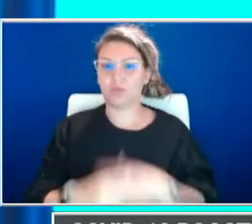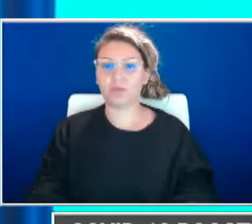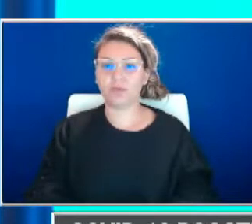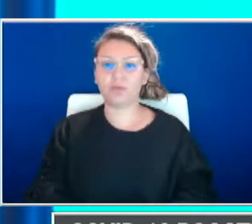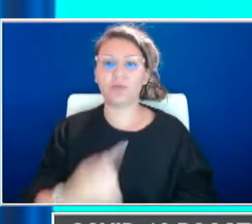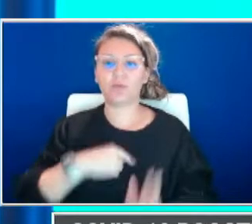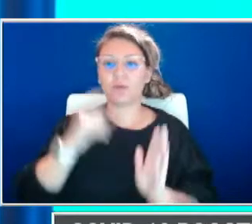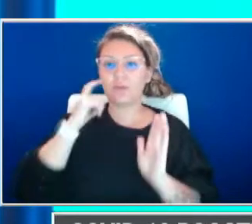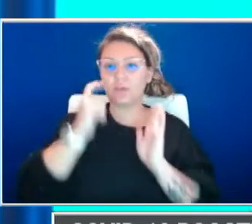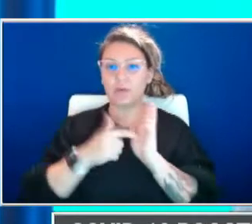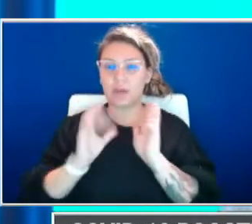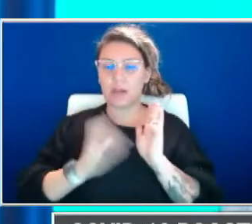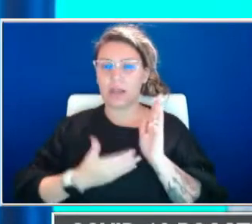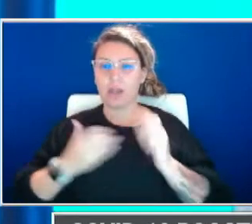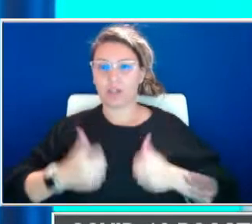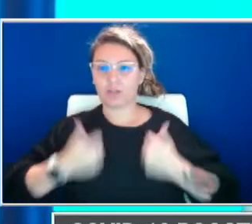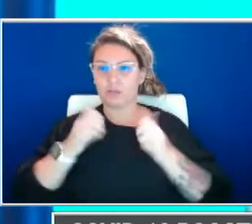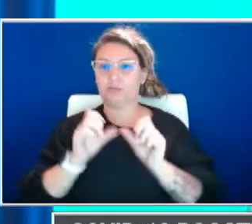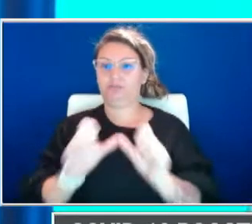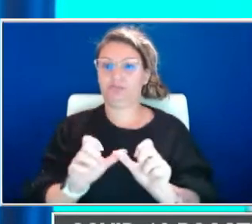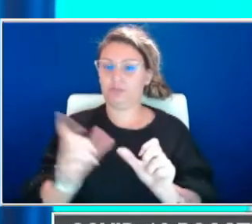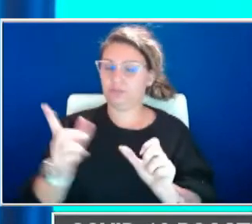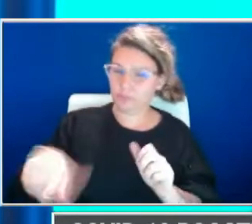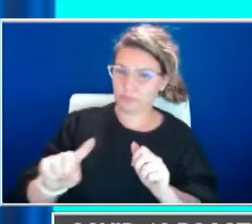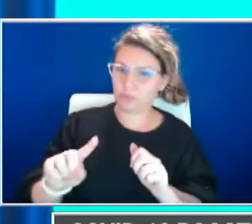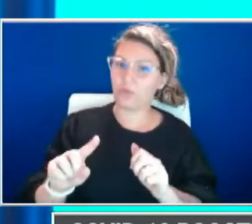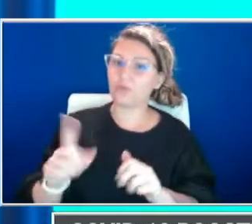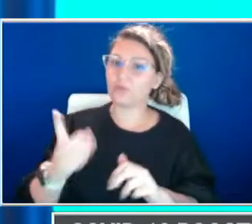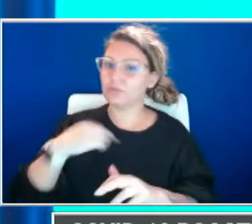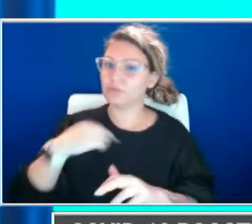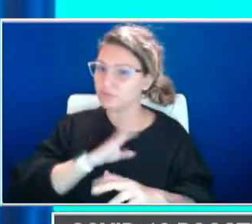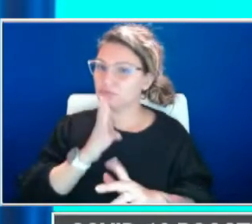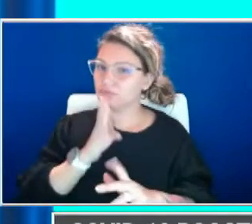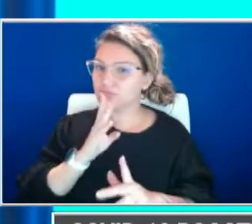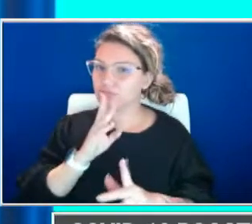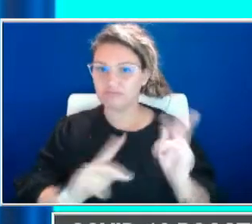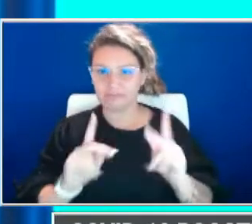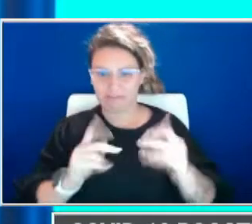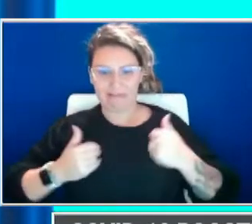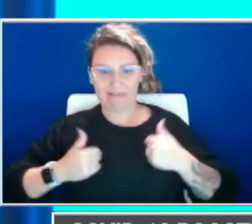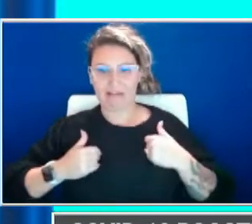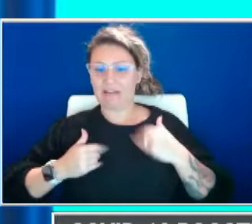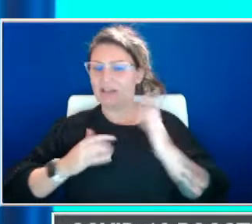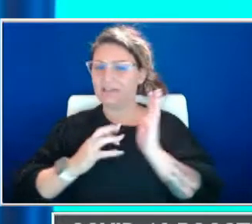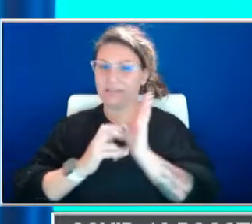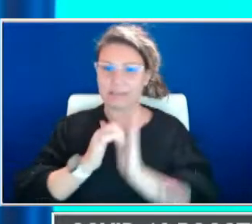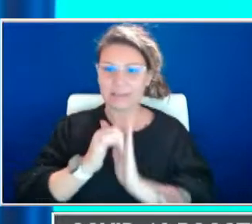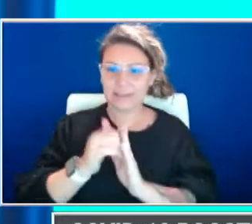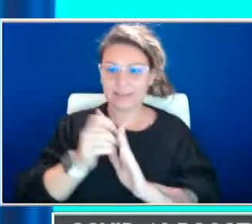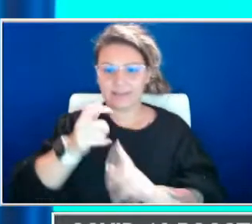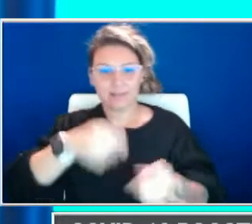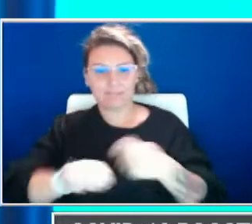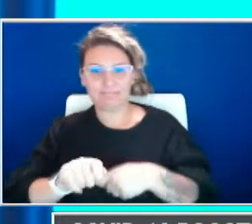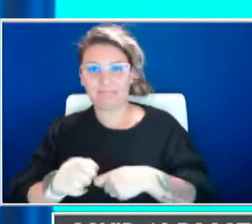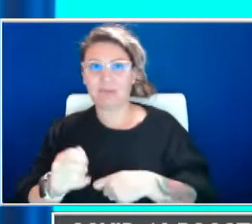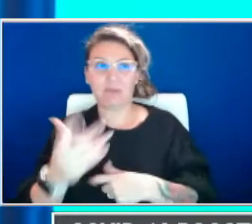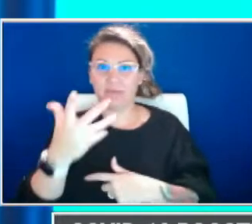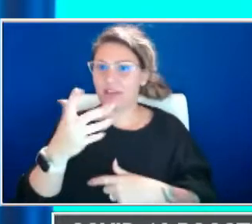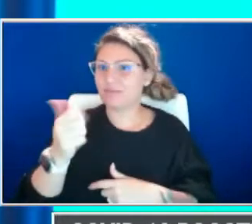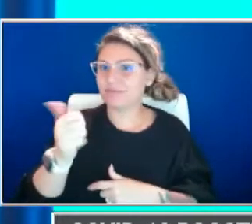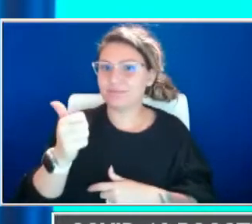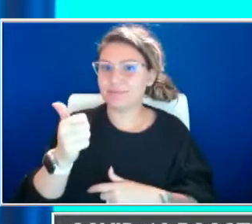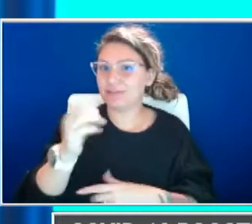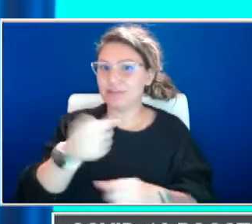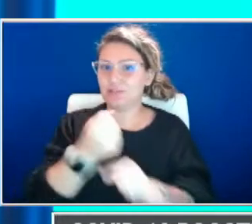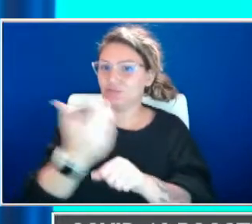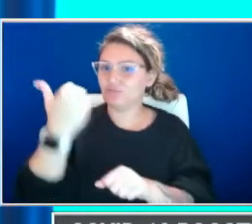that our survivors, those that, we're talking people who've had cancer, had transplant 5 or 10 years ago, we've noticed that